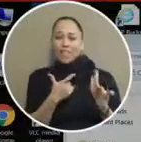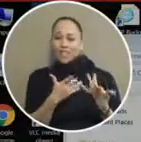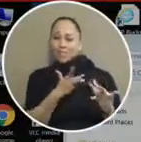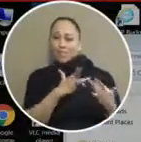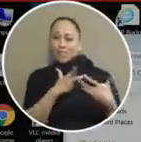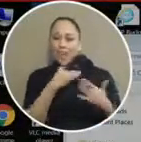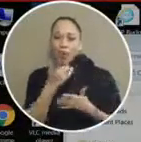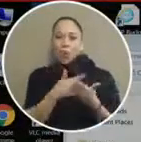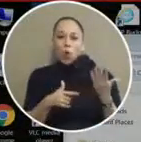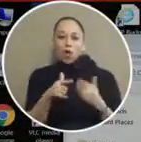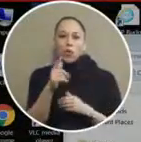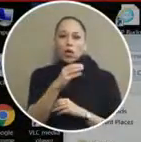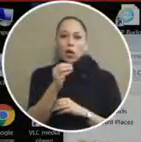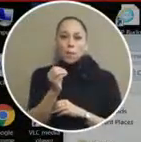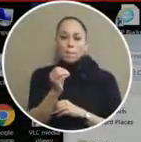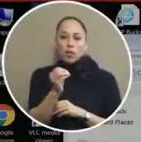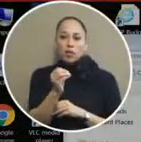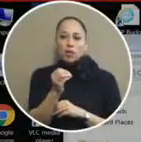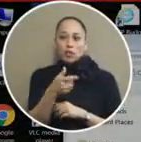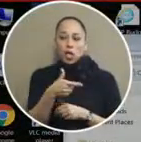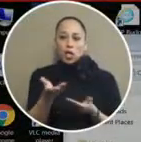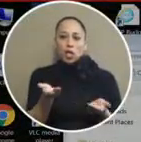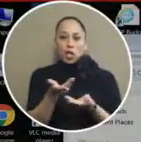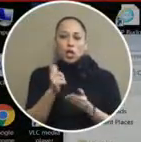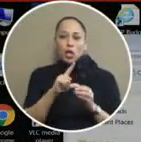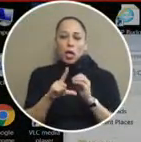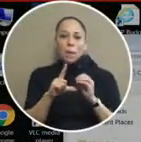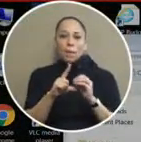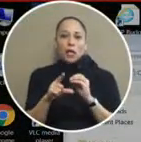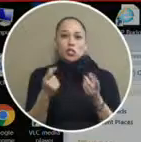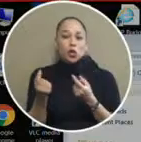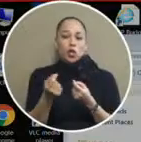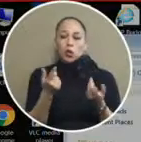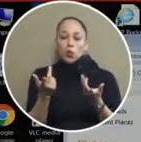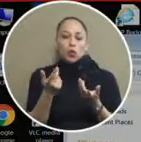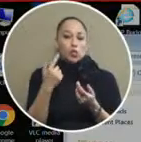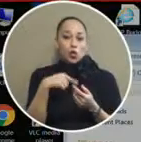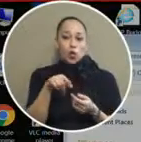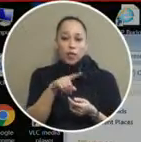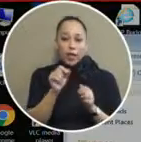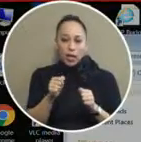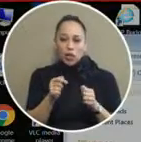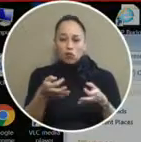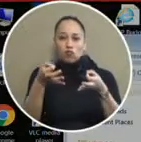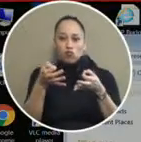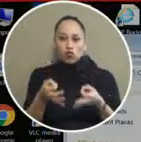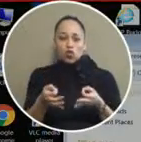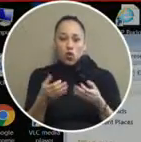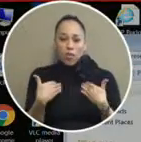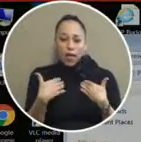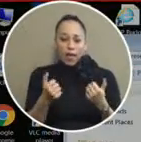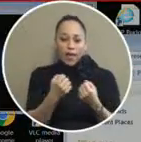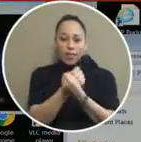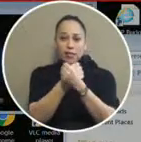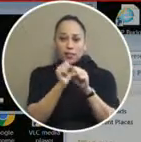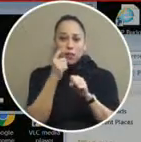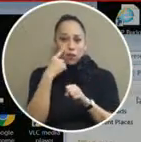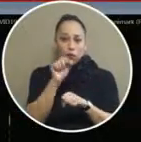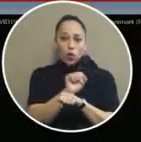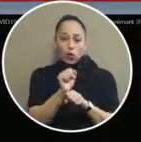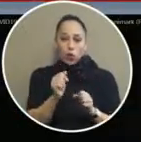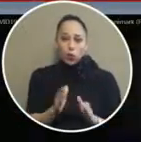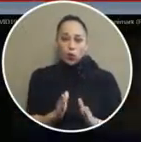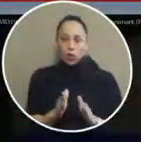what companies that are here in El Paso are doing to really ensure that the health and safety of their